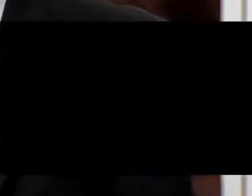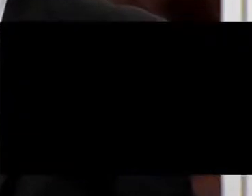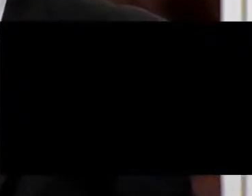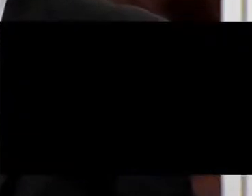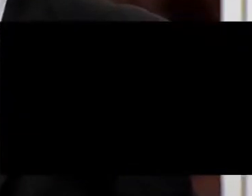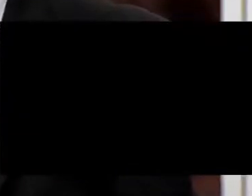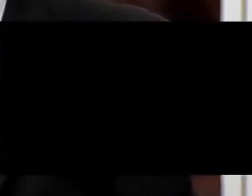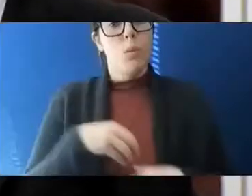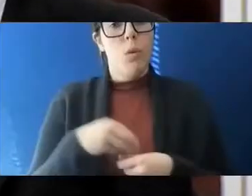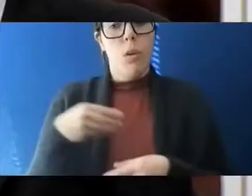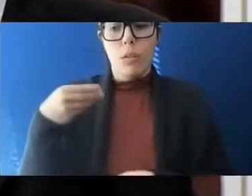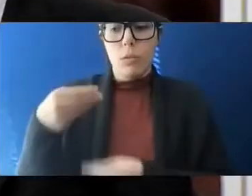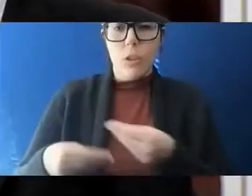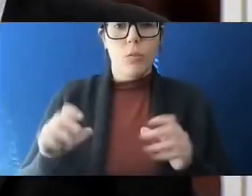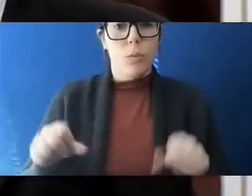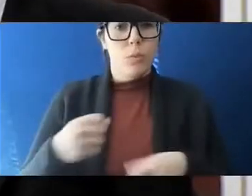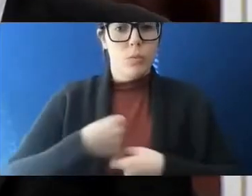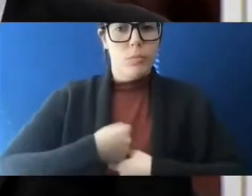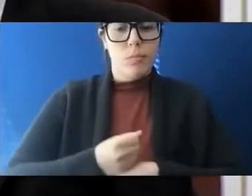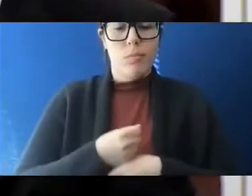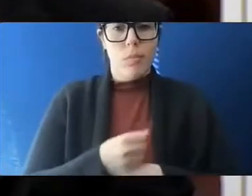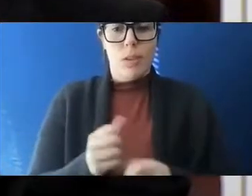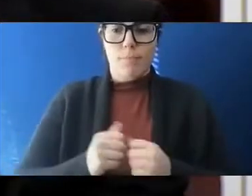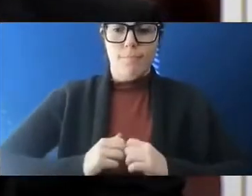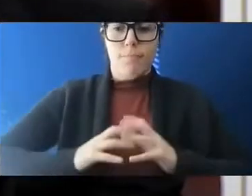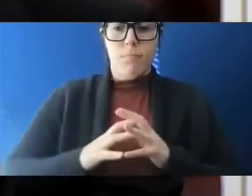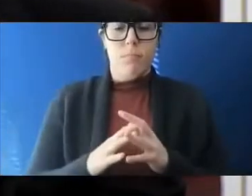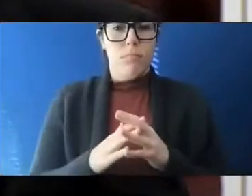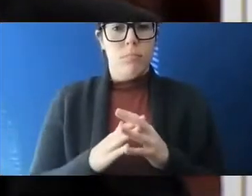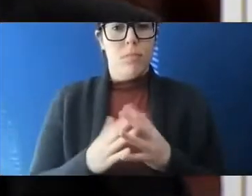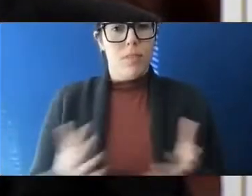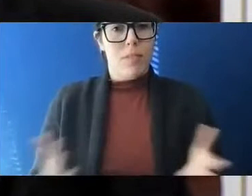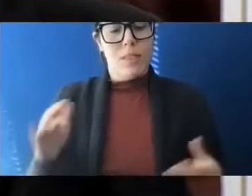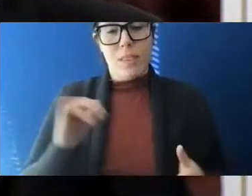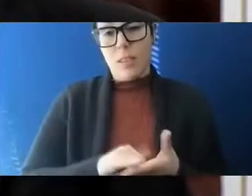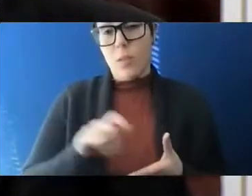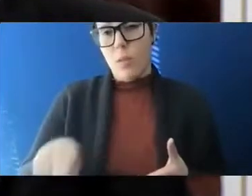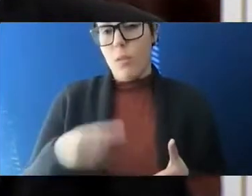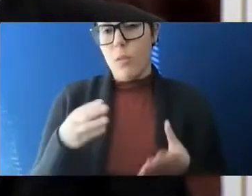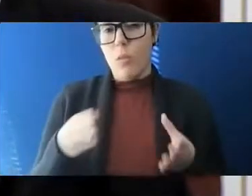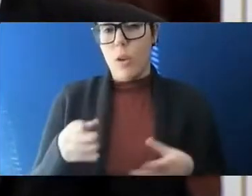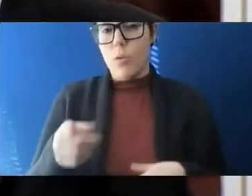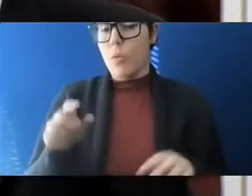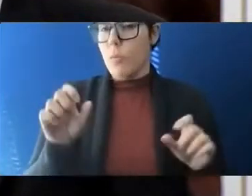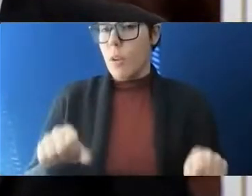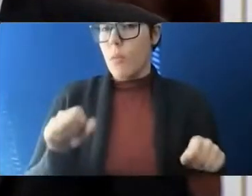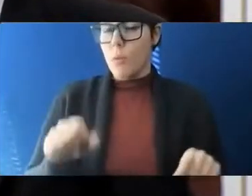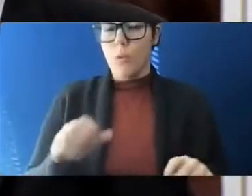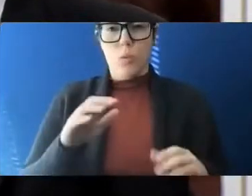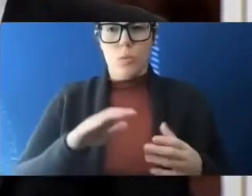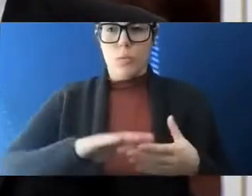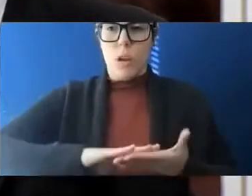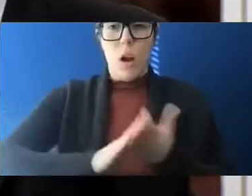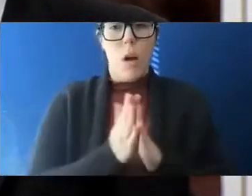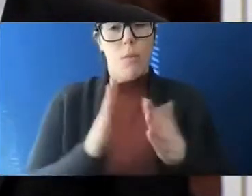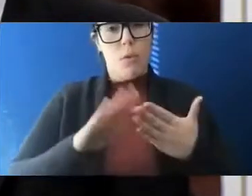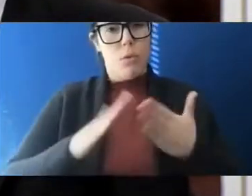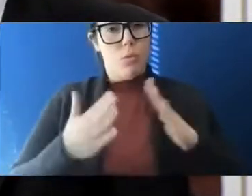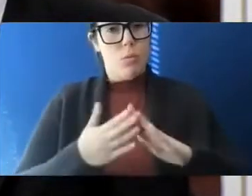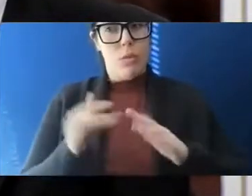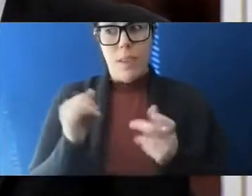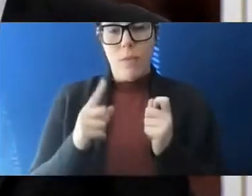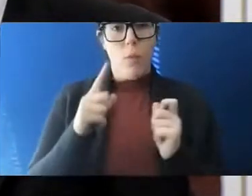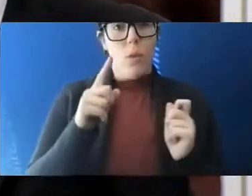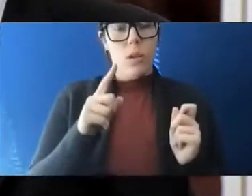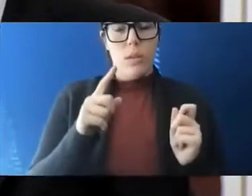that we need to put together. And I think that's the only way that you're going to be able to really to build communities, when everybody's working in the same